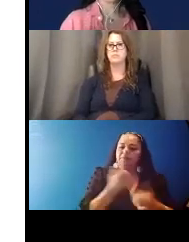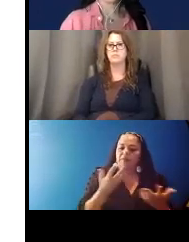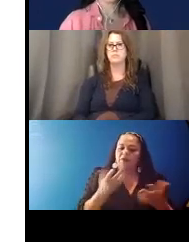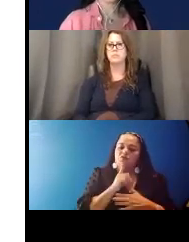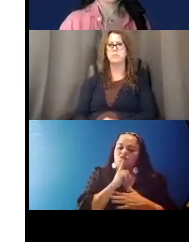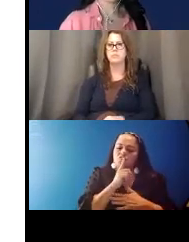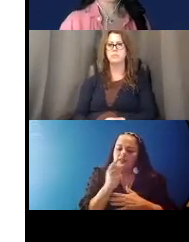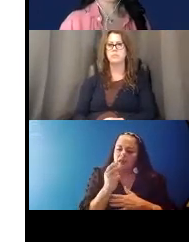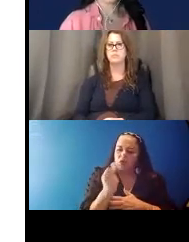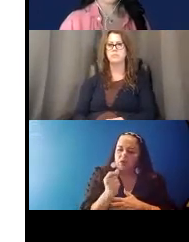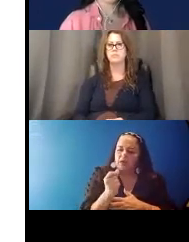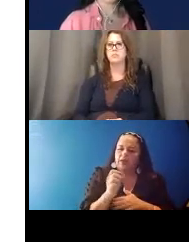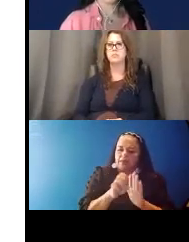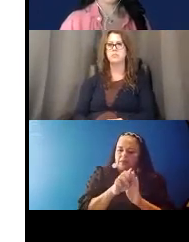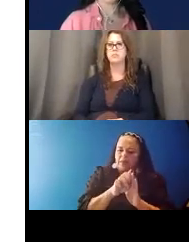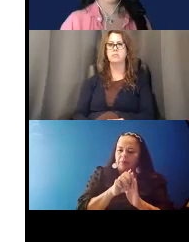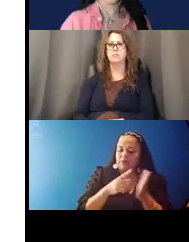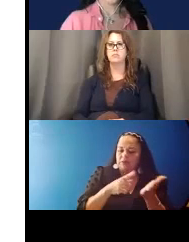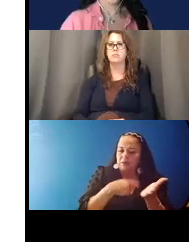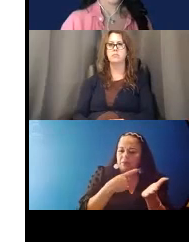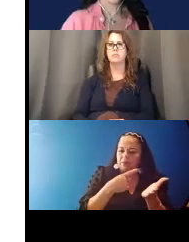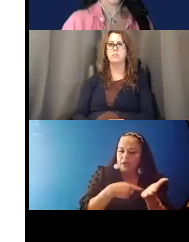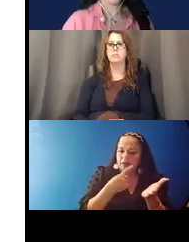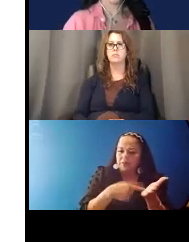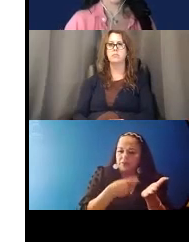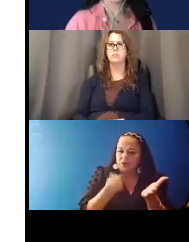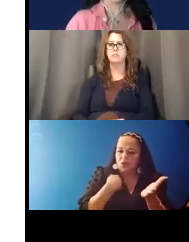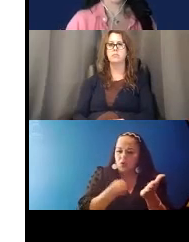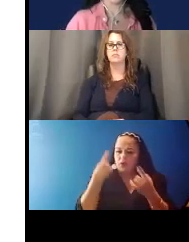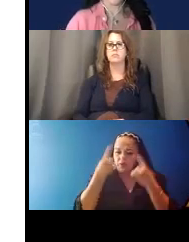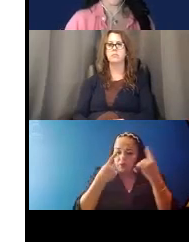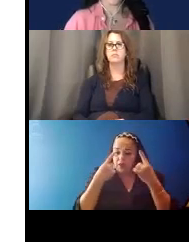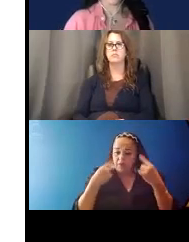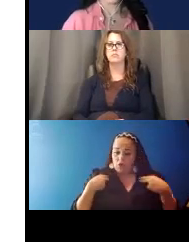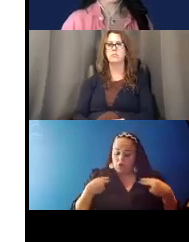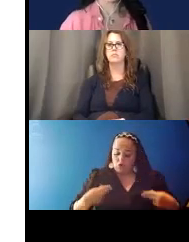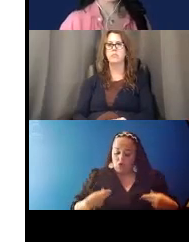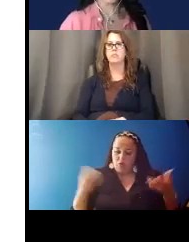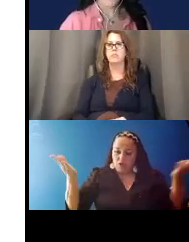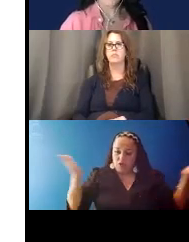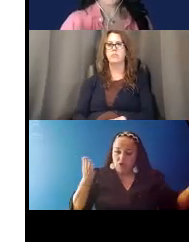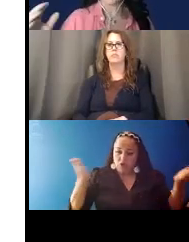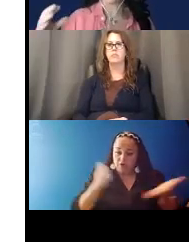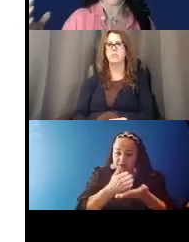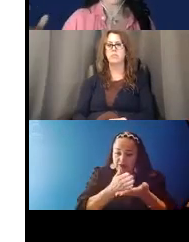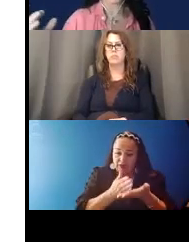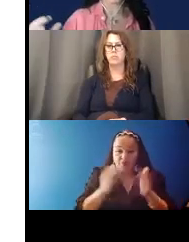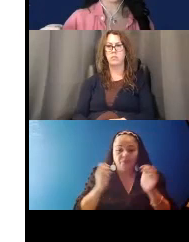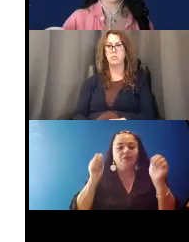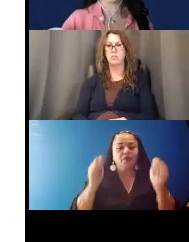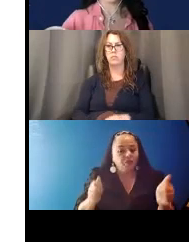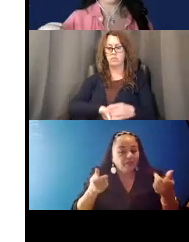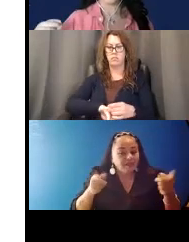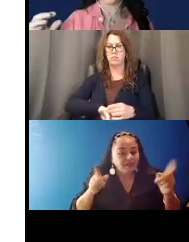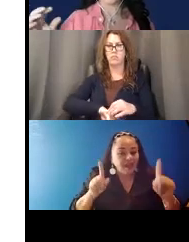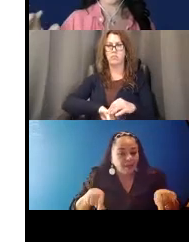really quick example, sometimes, you know, when we think about the human service sector, it could be that the thing that's happening